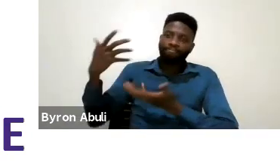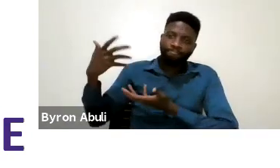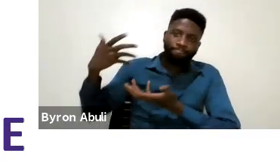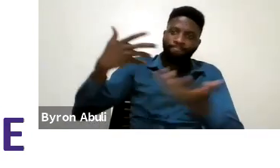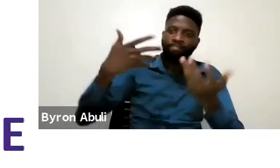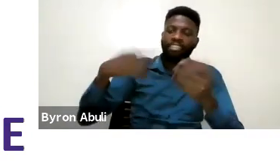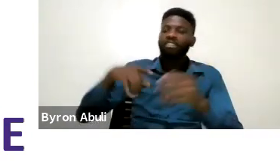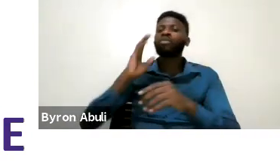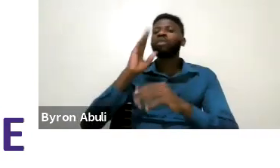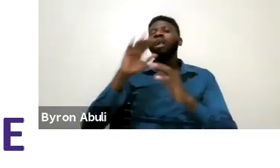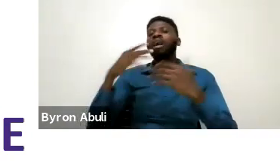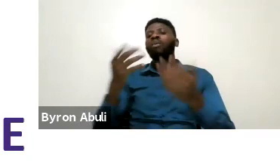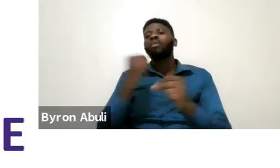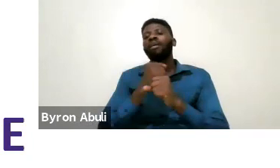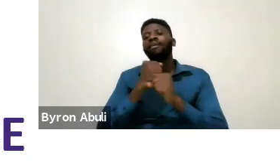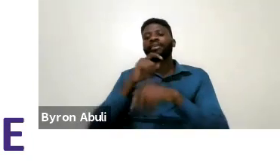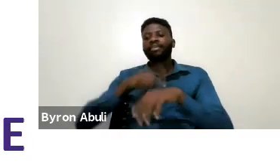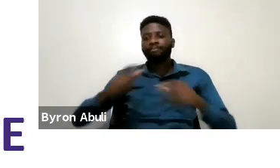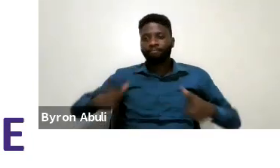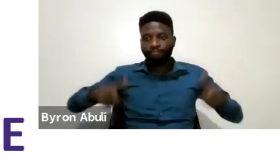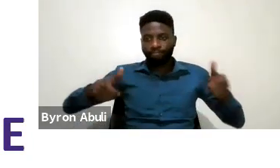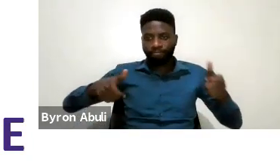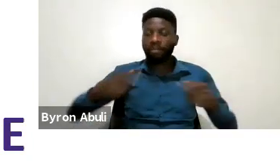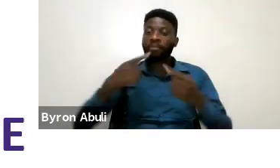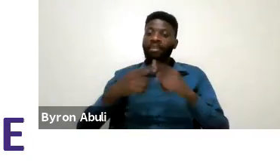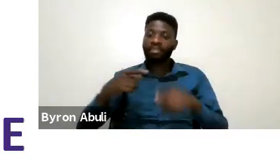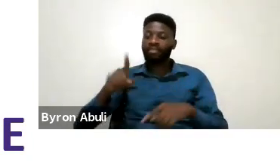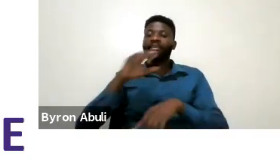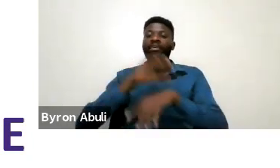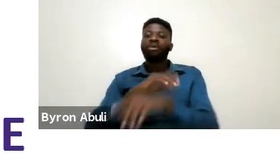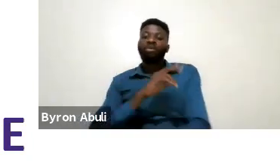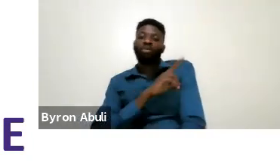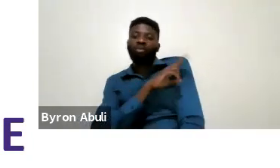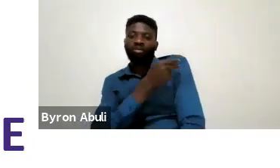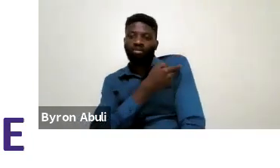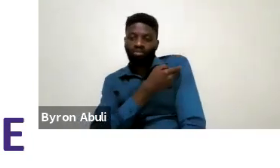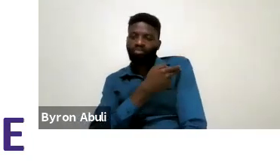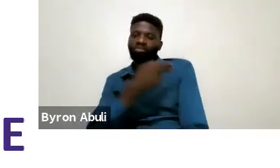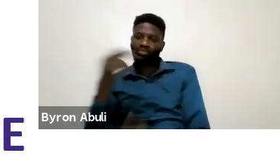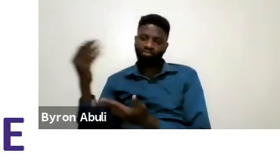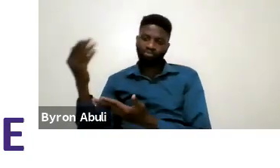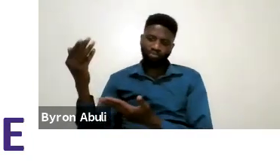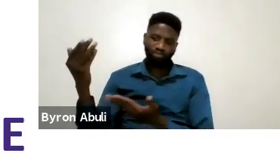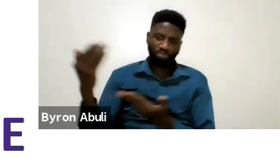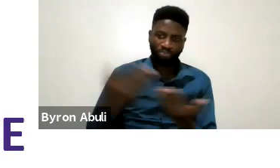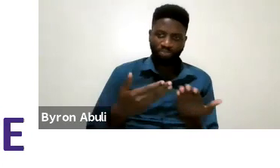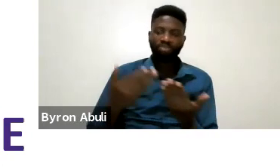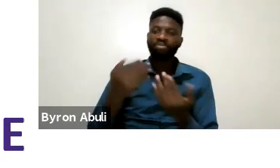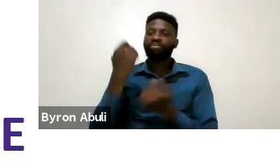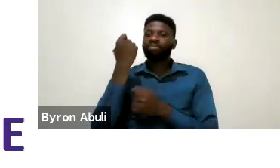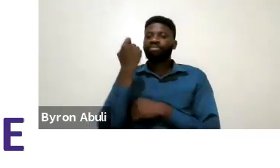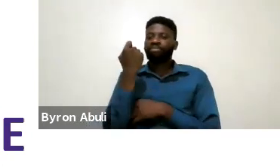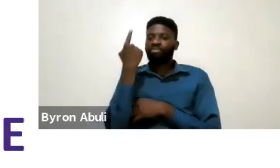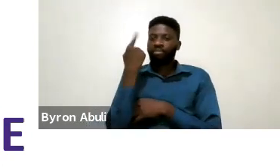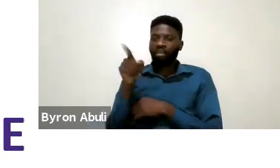on a wheelchair? But eventually she was able to get a hospital which really welcomed her, who understood that that she was